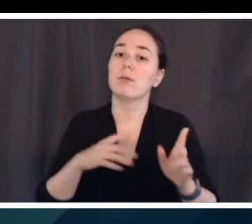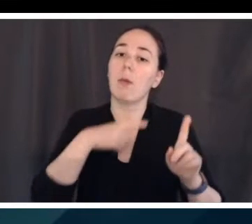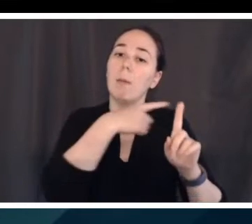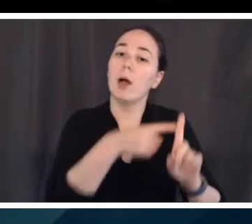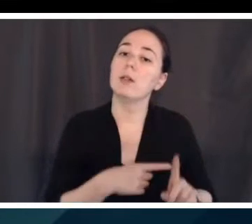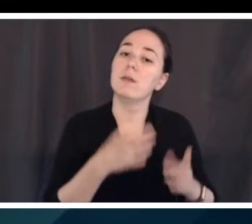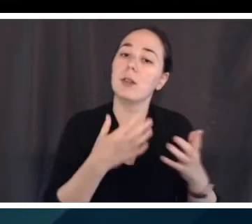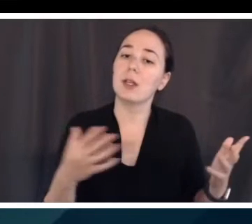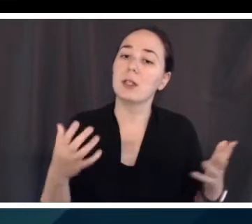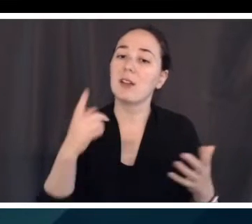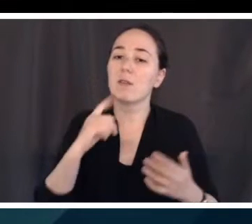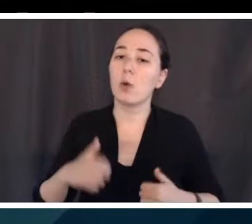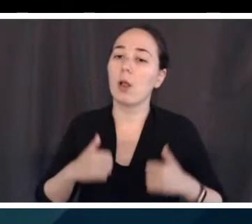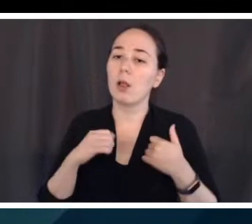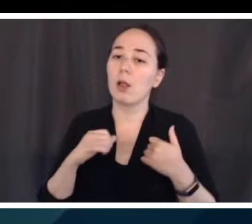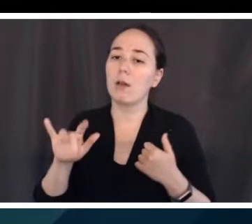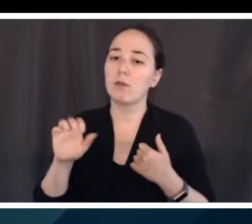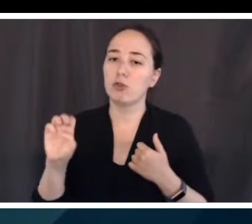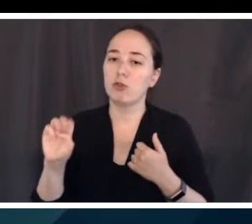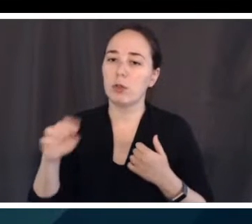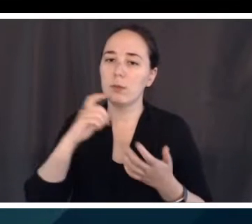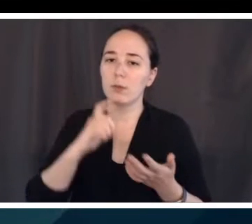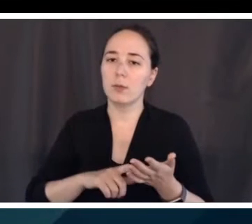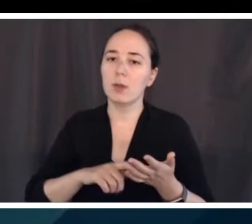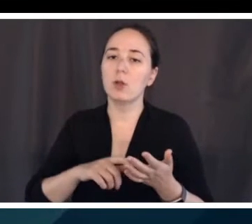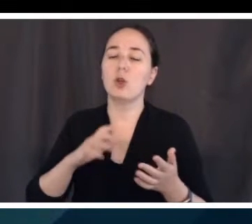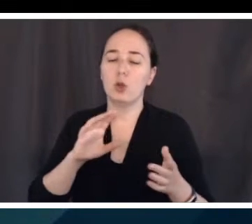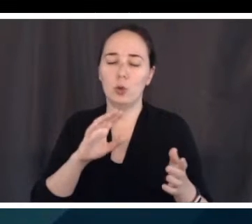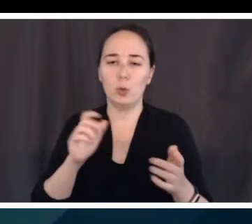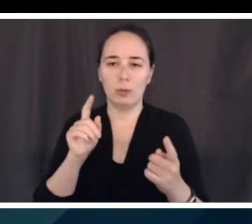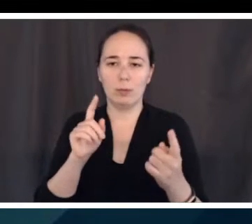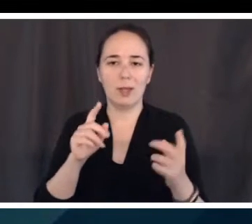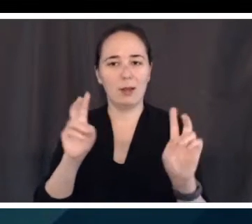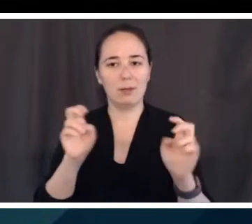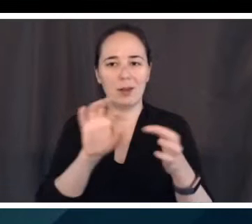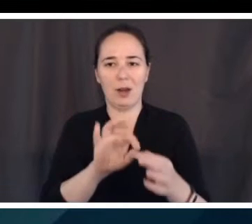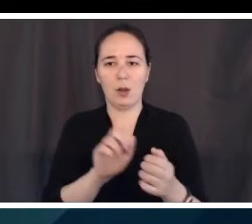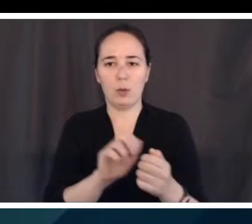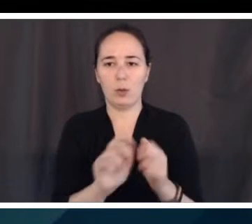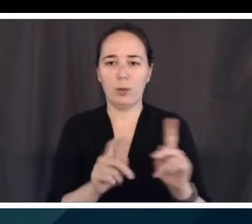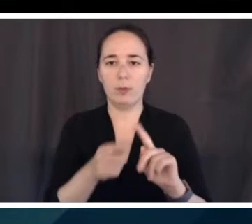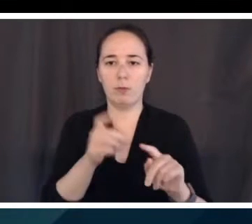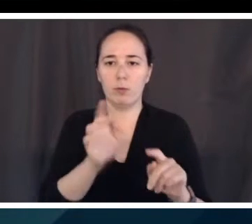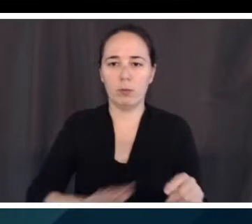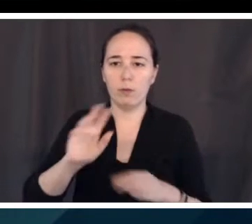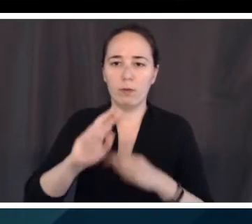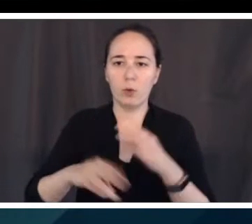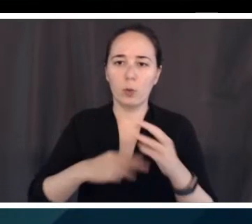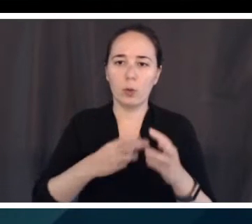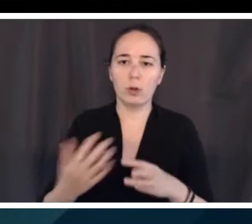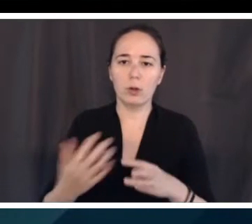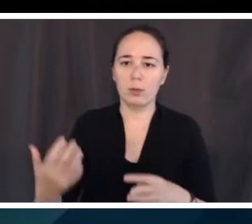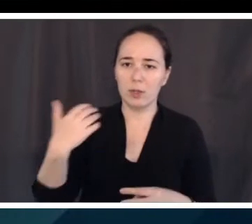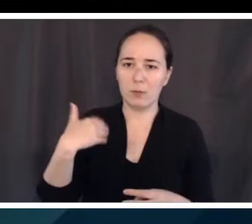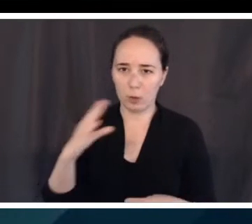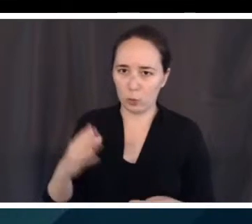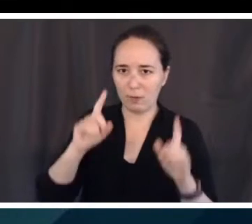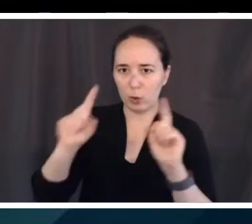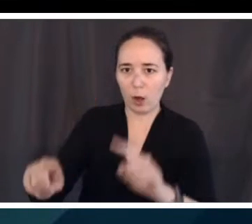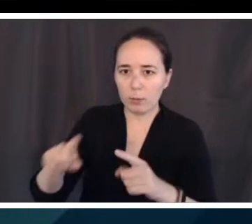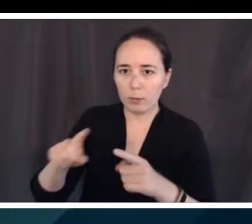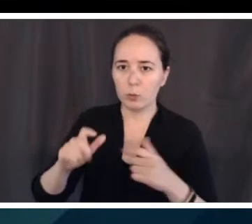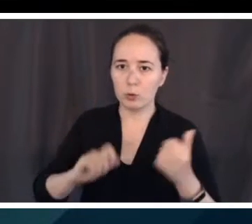as a live stream. You get to connect with people around the world that you might not have gotten to connect with otherwise. So there is